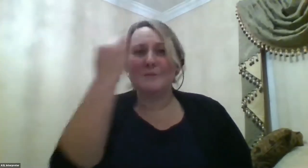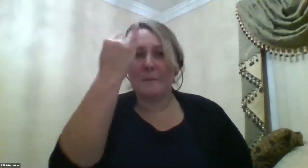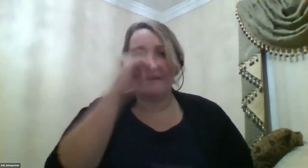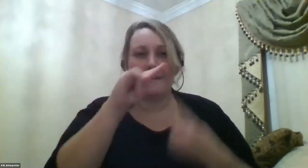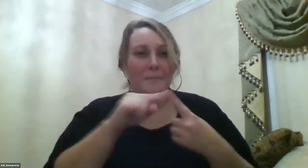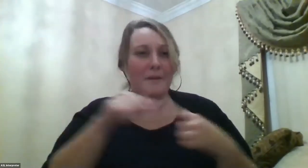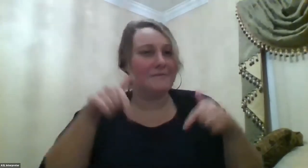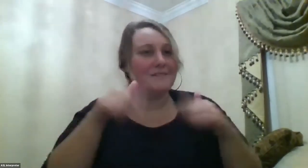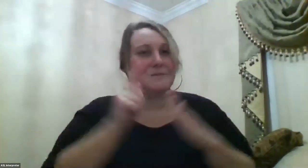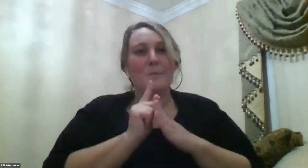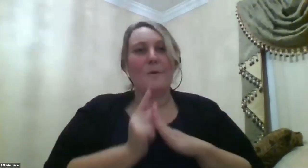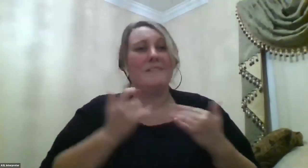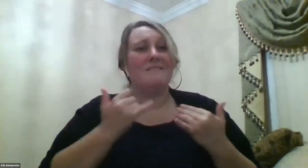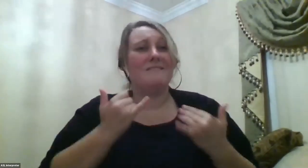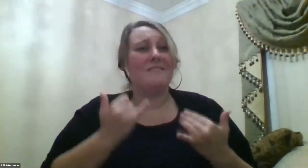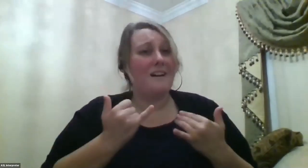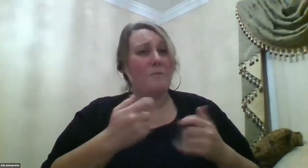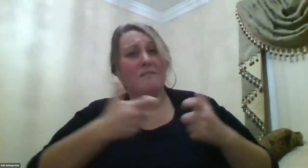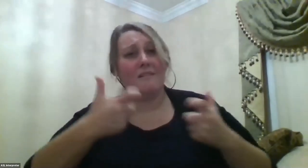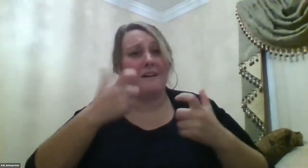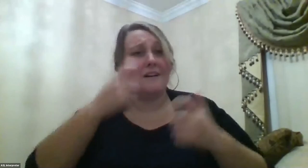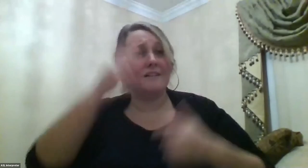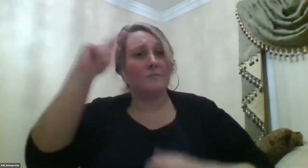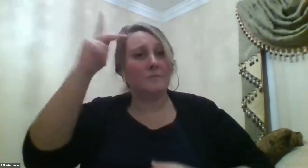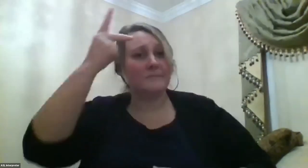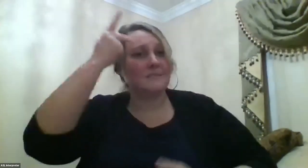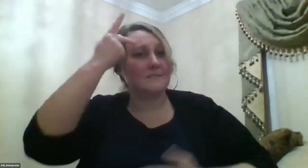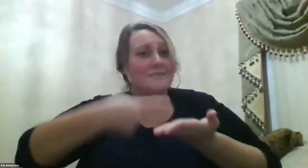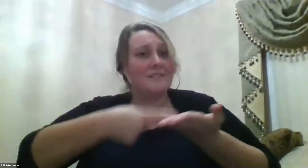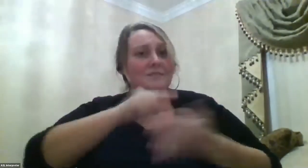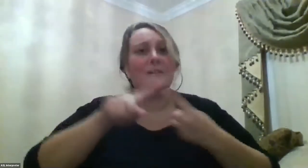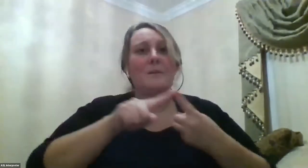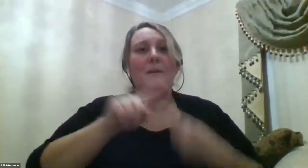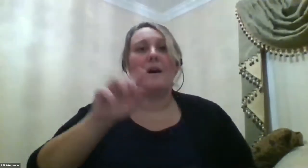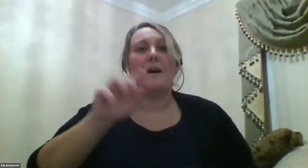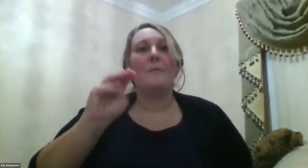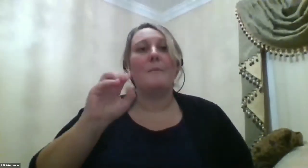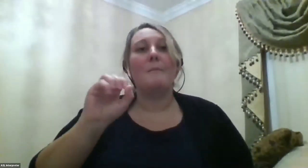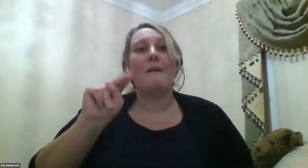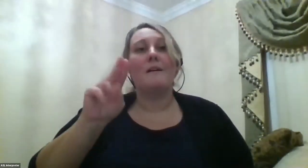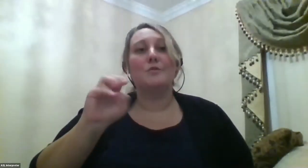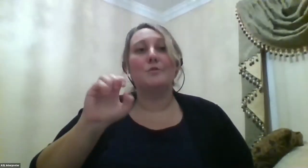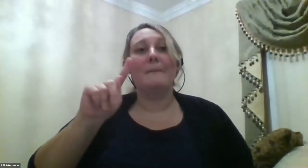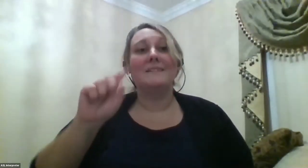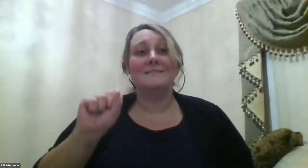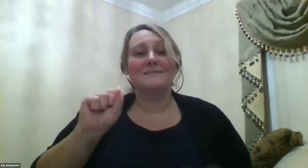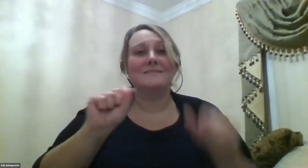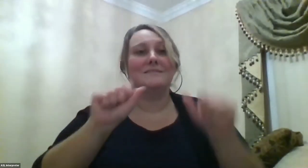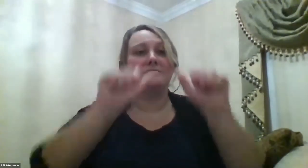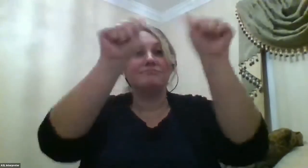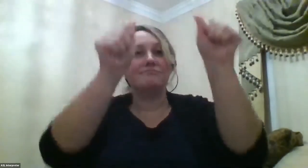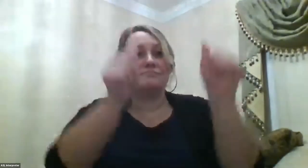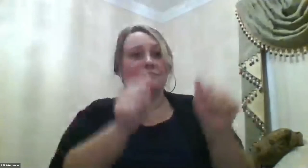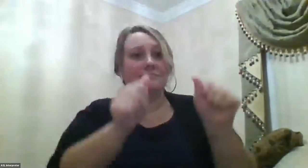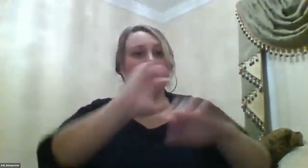for a fraught conversation around monuments. And it's also a moment where monuments are being deployed in